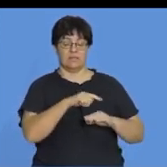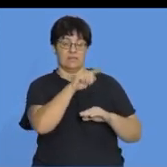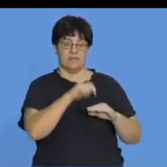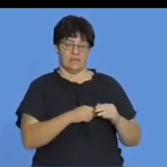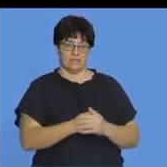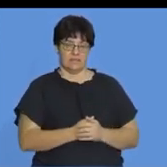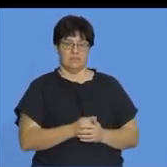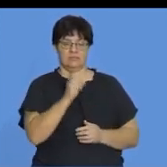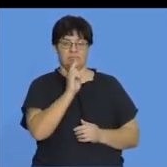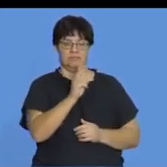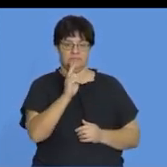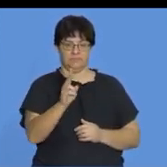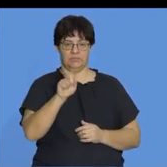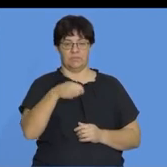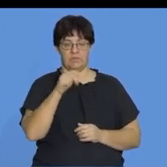divided by